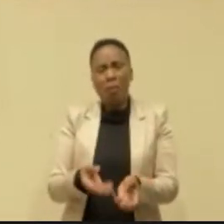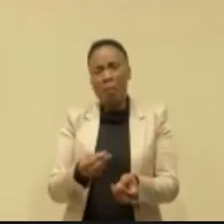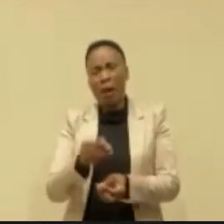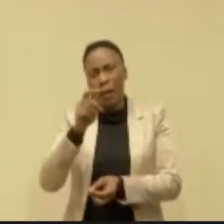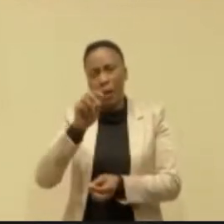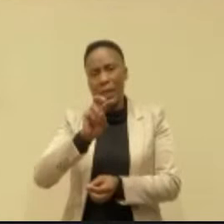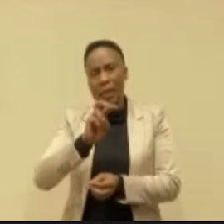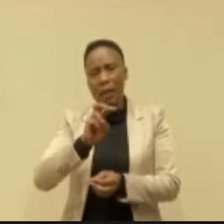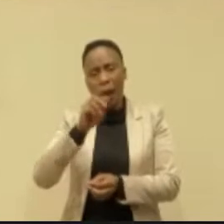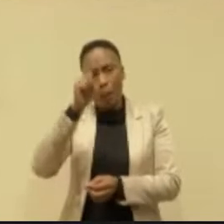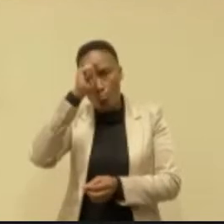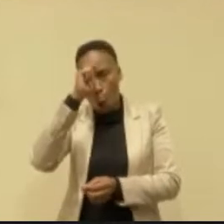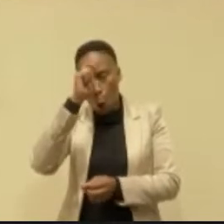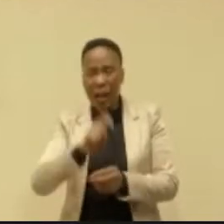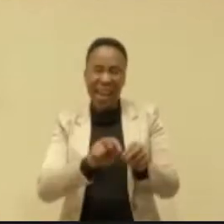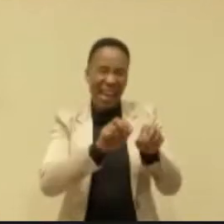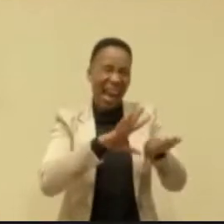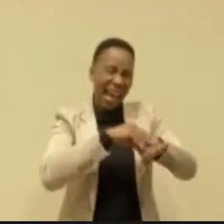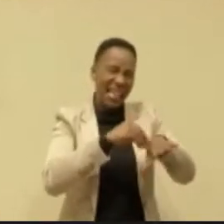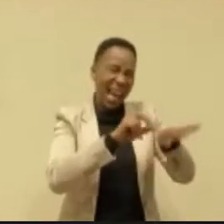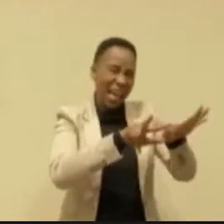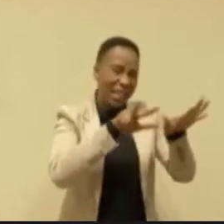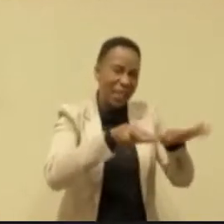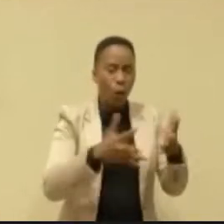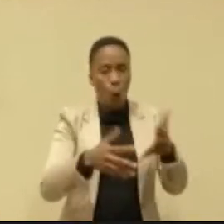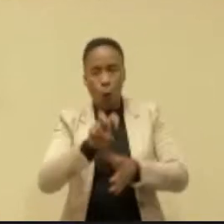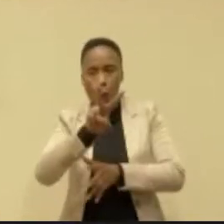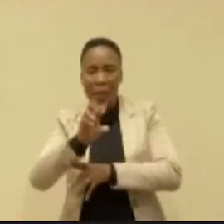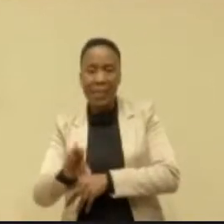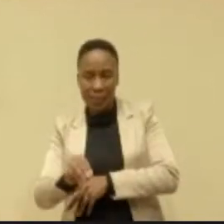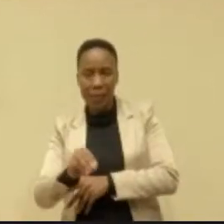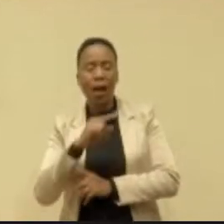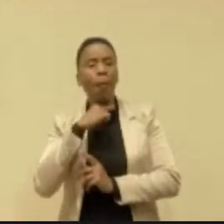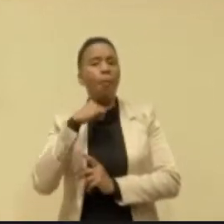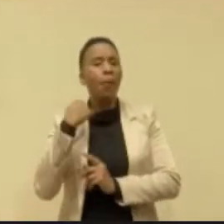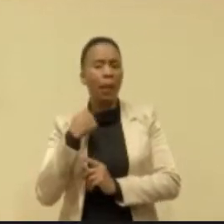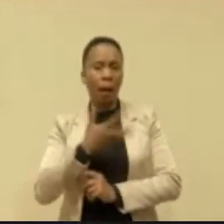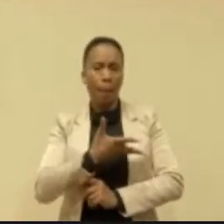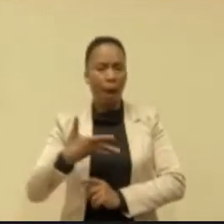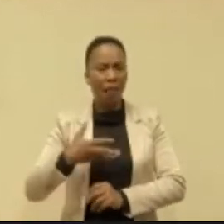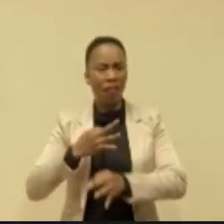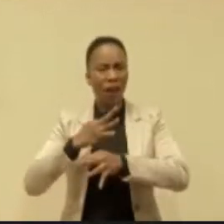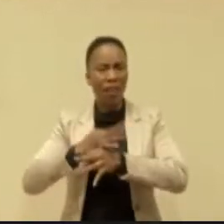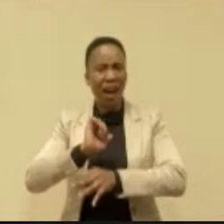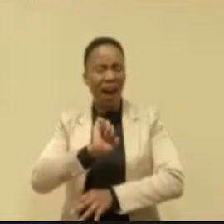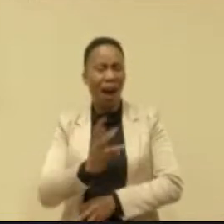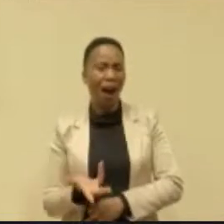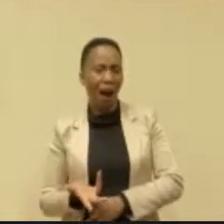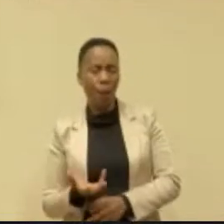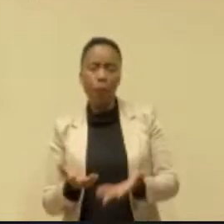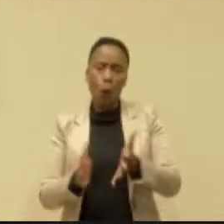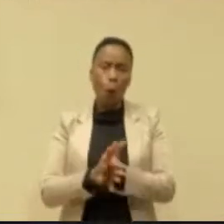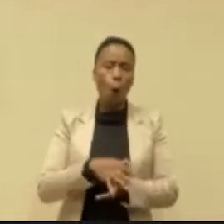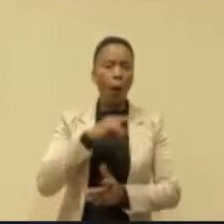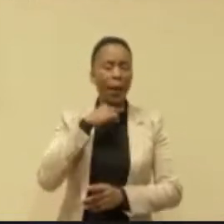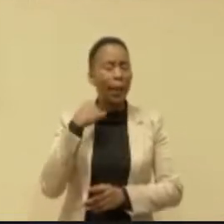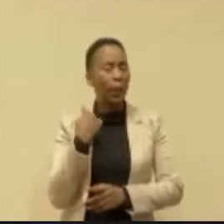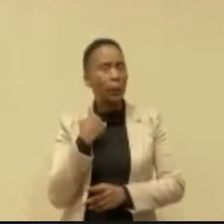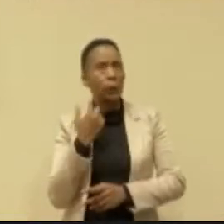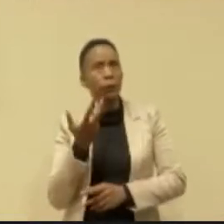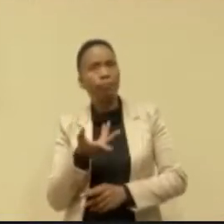boy or 18 year old boy who killed his mother and father or who killed